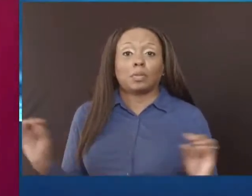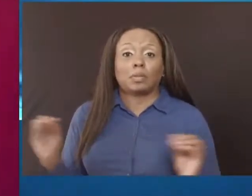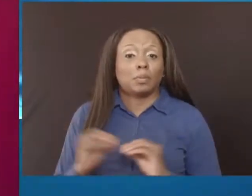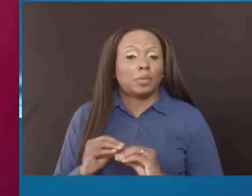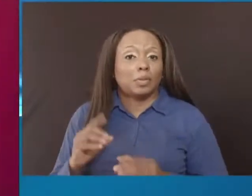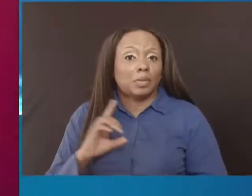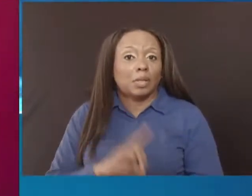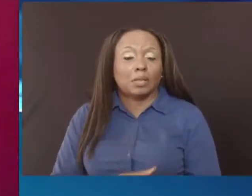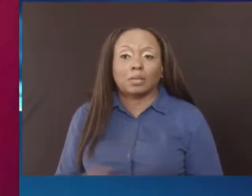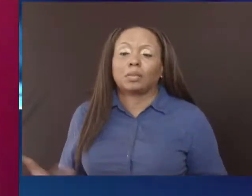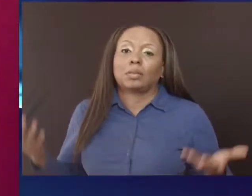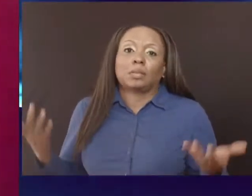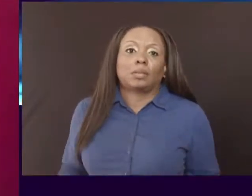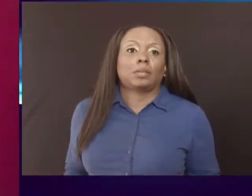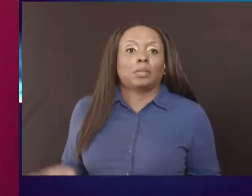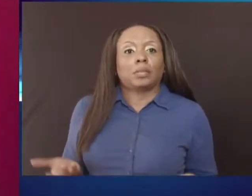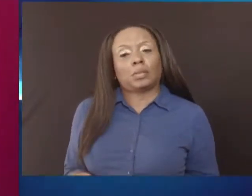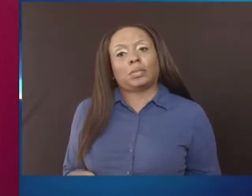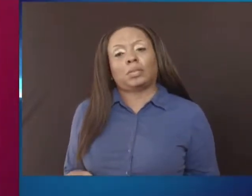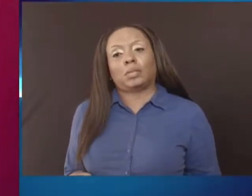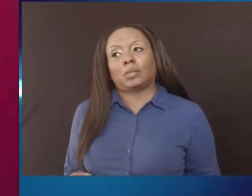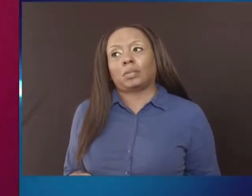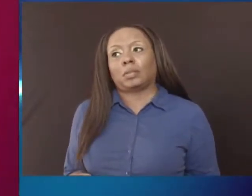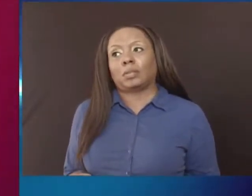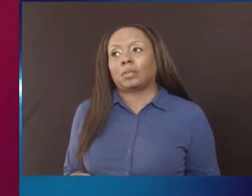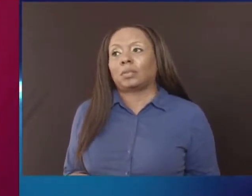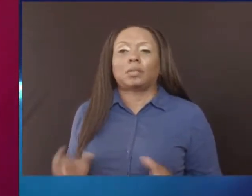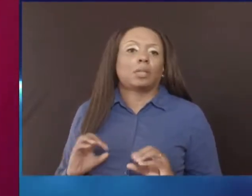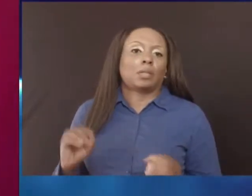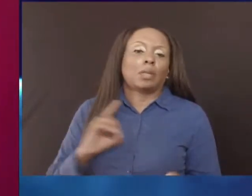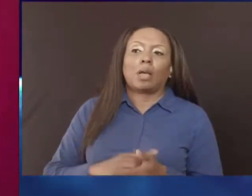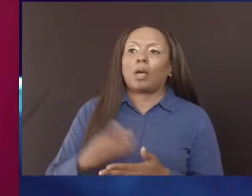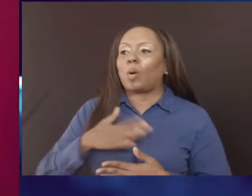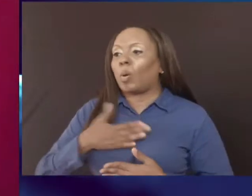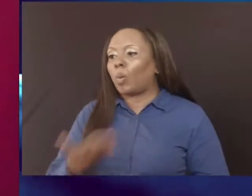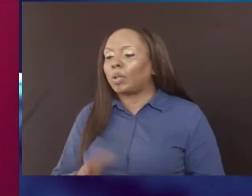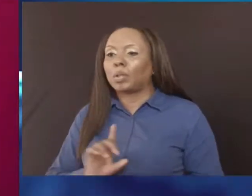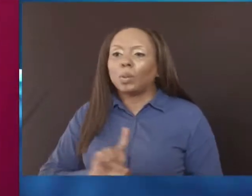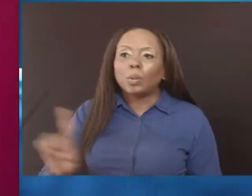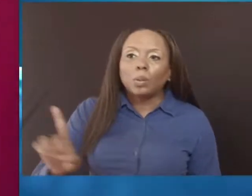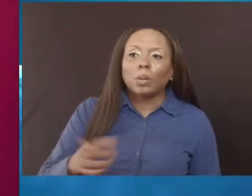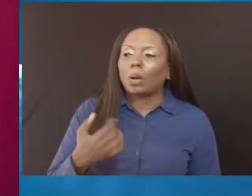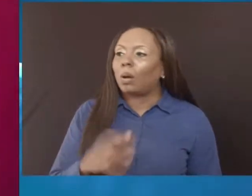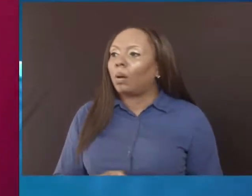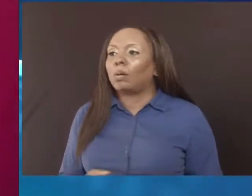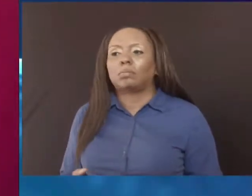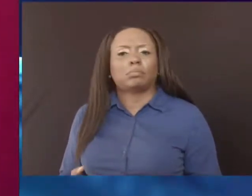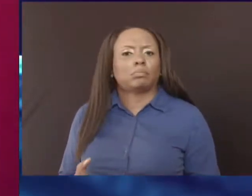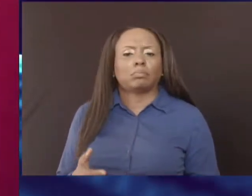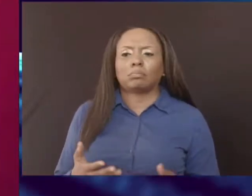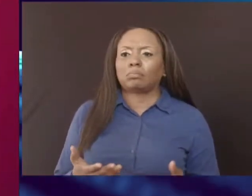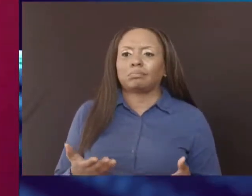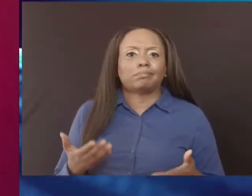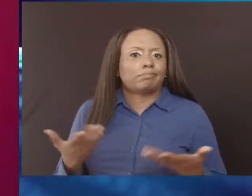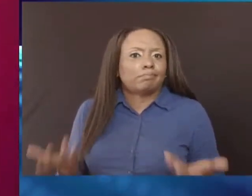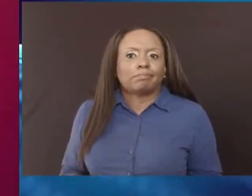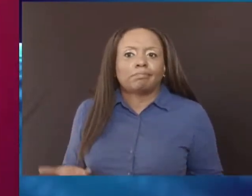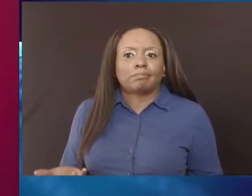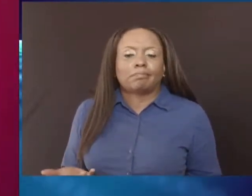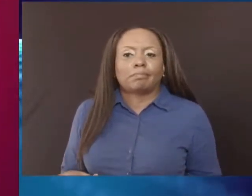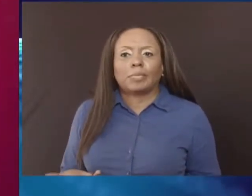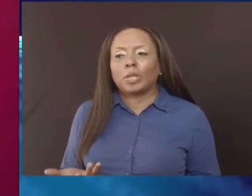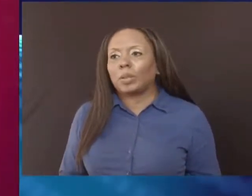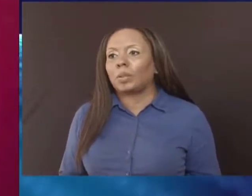who are available or who are willing to come forward and work in the isolation facilities. So unfortunately,